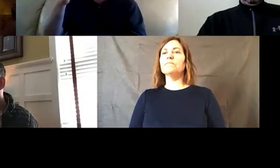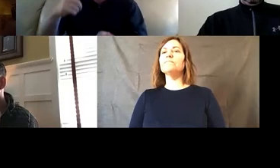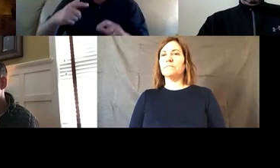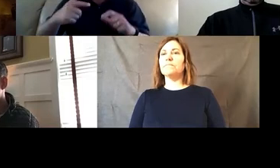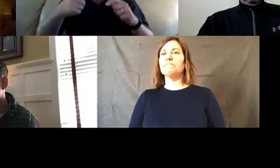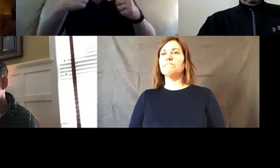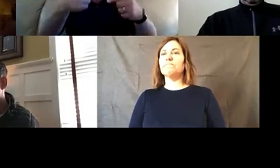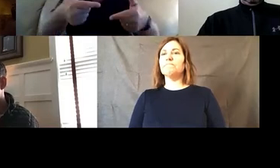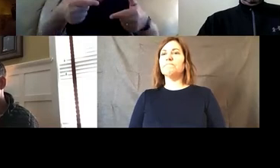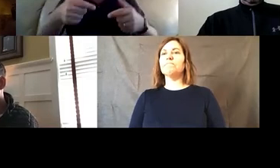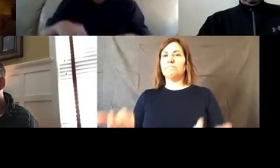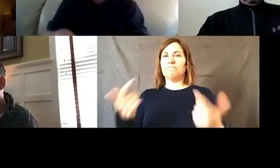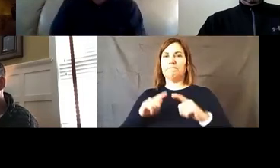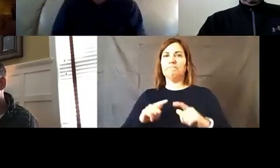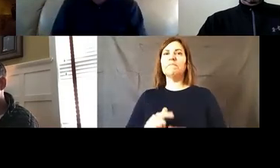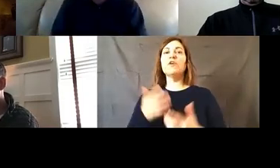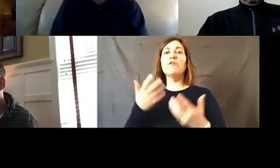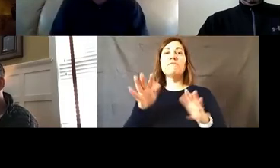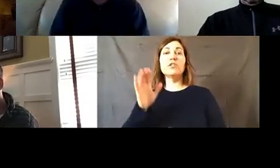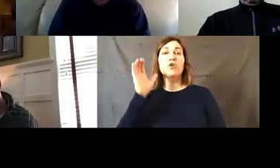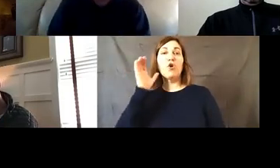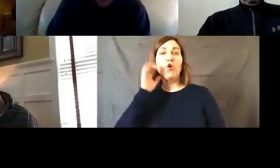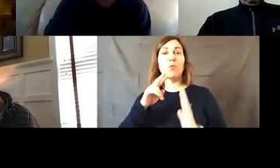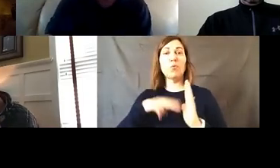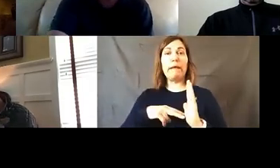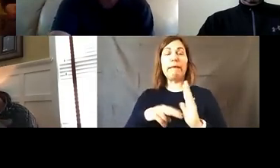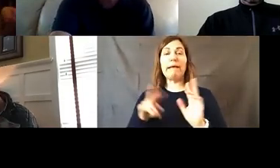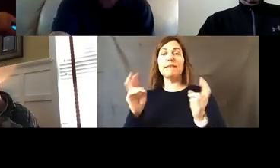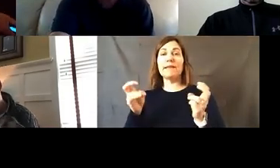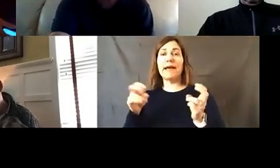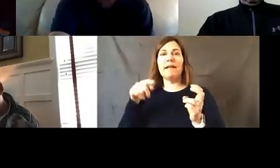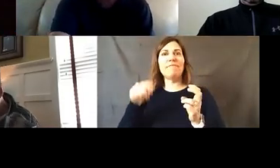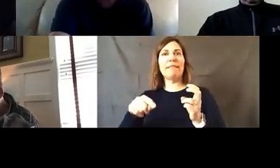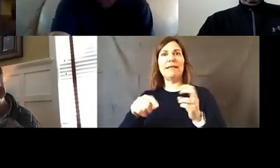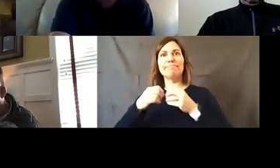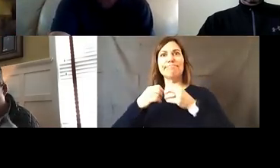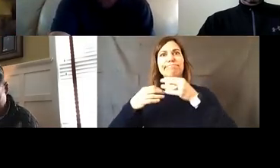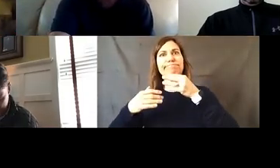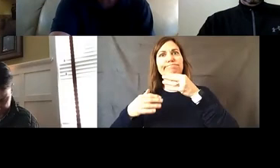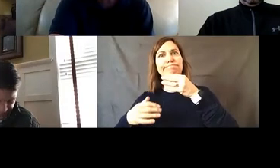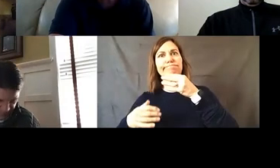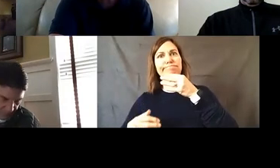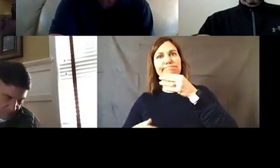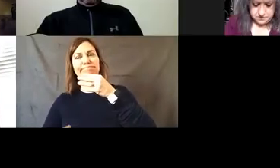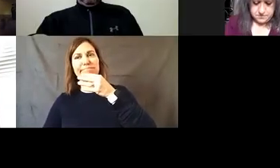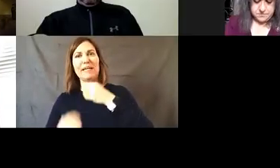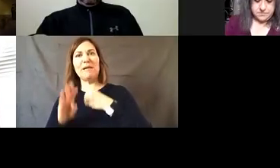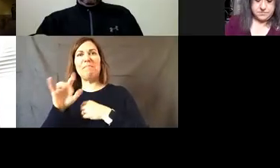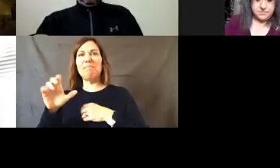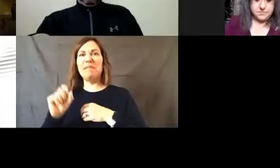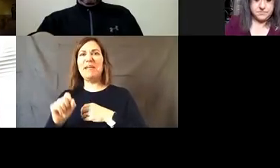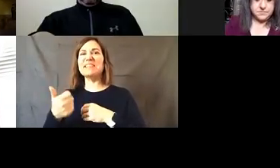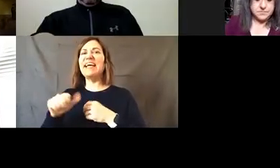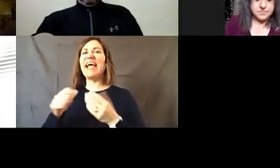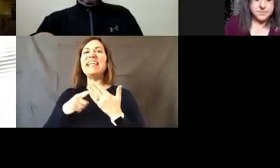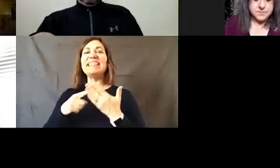You've heard the reading and title of this long series of bills. Is there any discussion on any of the